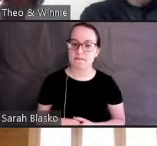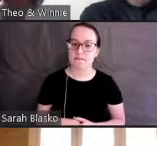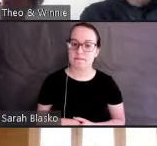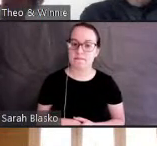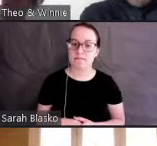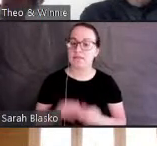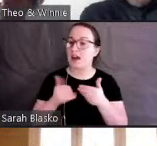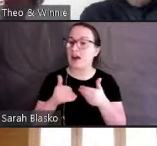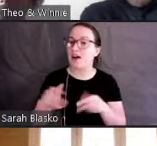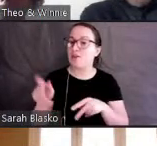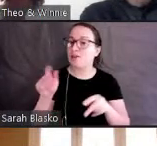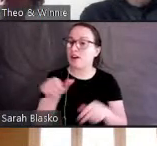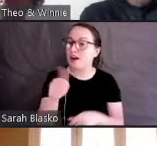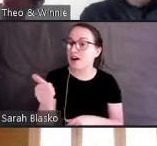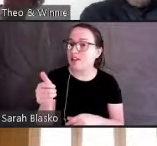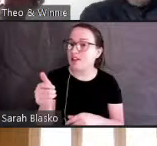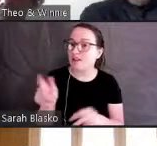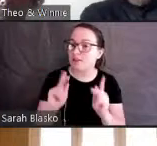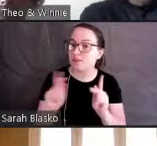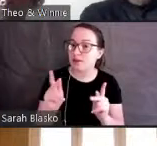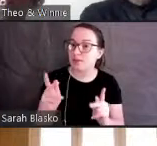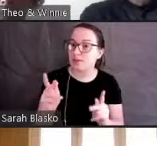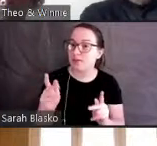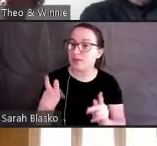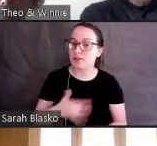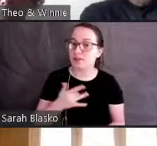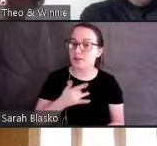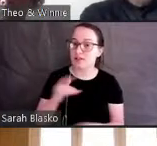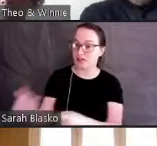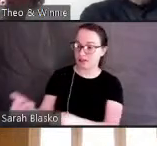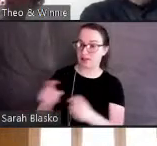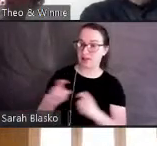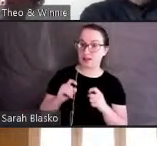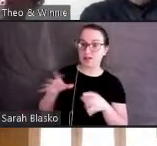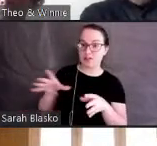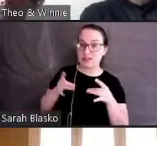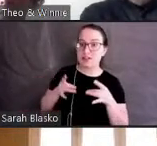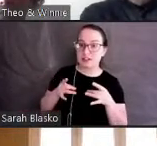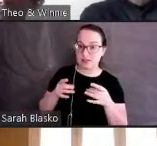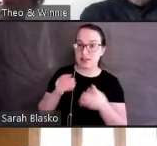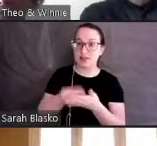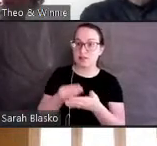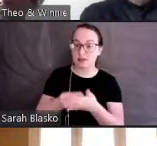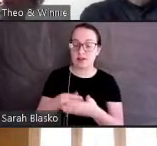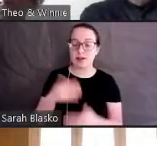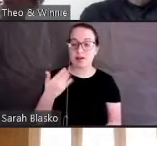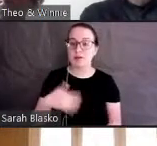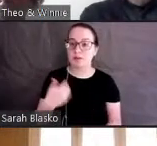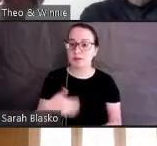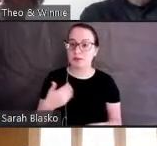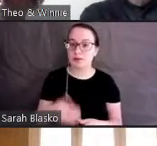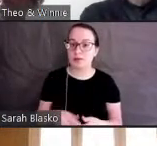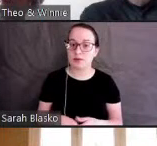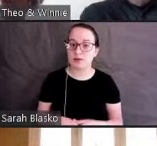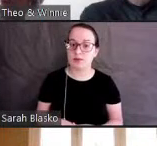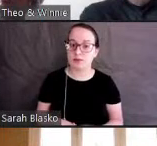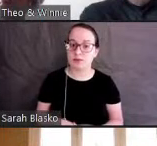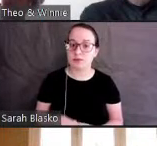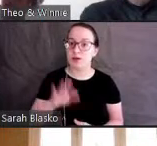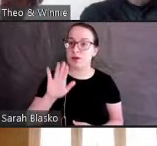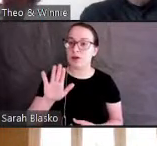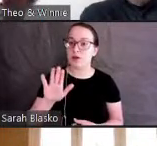remarkable. But I know as disciples that you are storing up for yourself an incredible treasure in